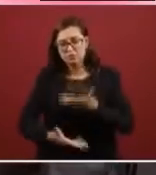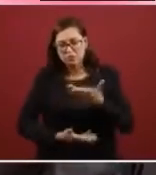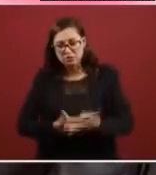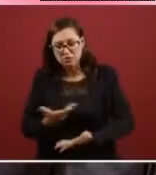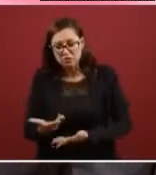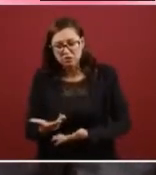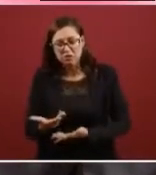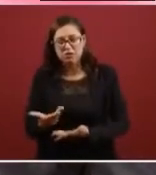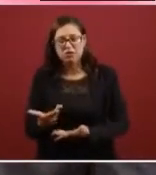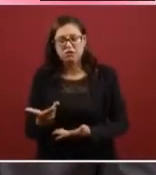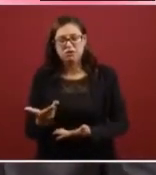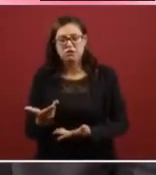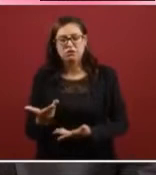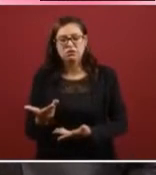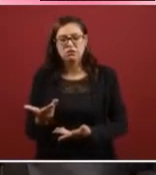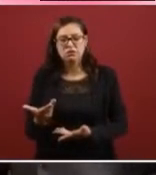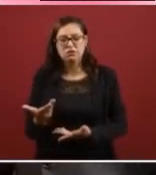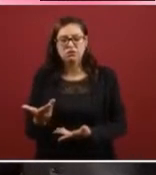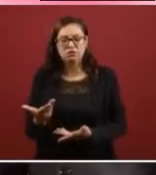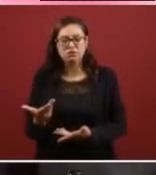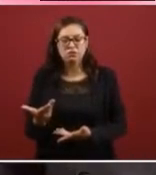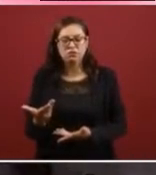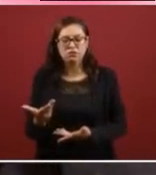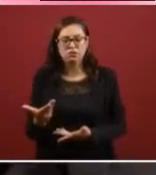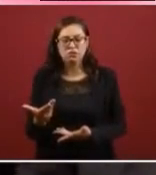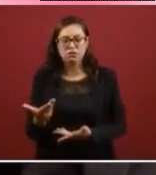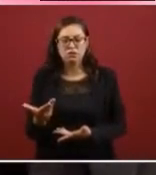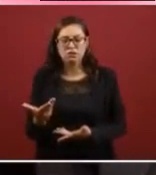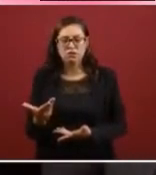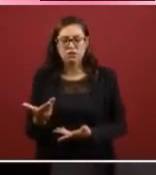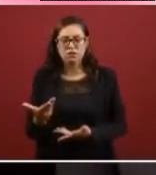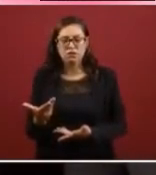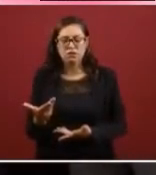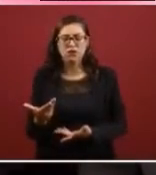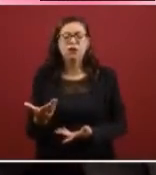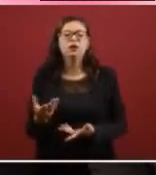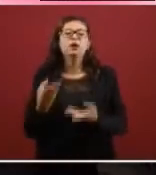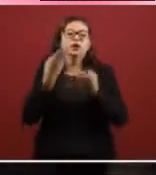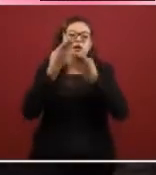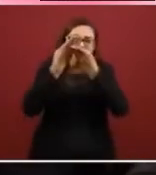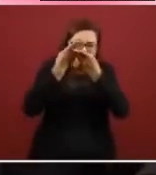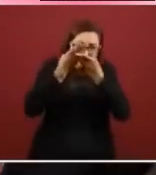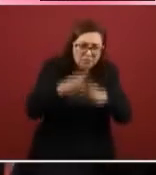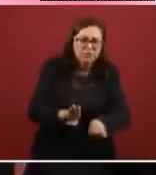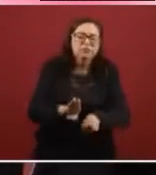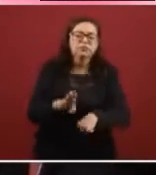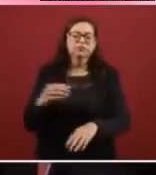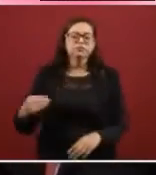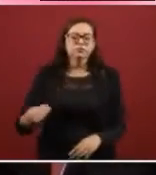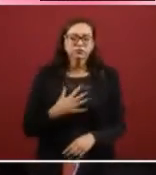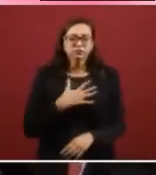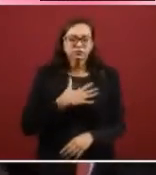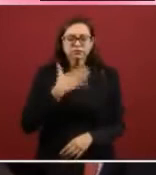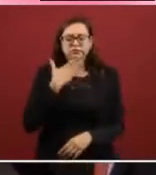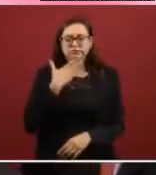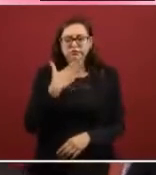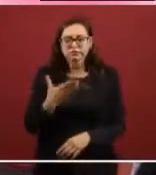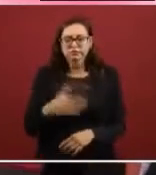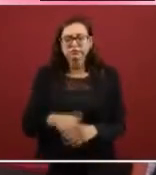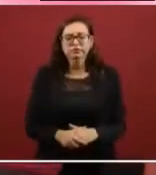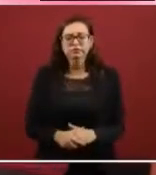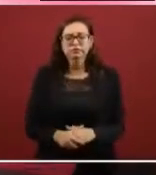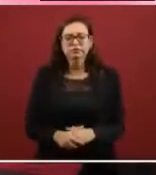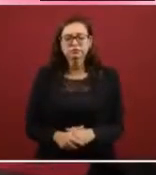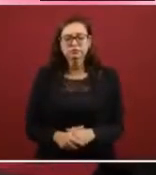centers. Also, they're going to have service to function. Sucursales del Banco de Bienestar. Of